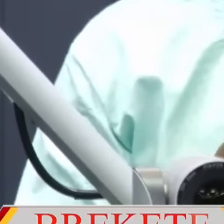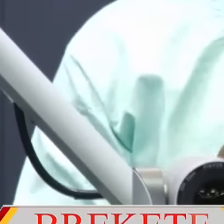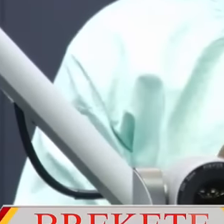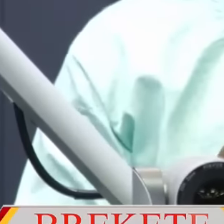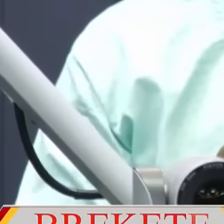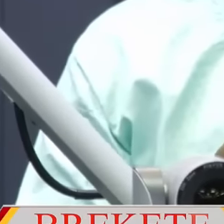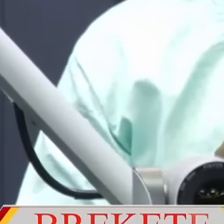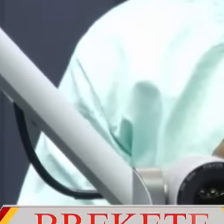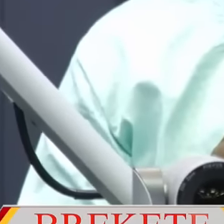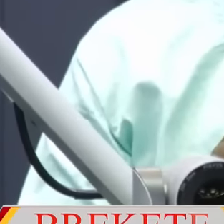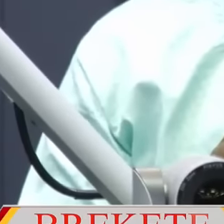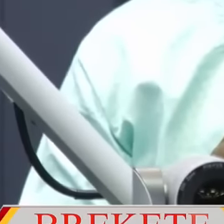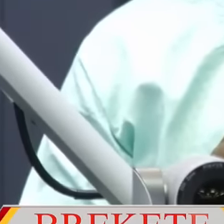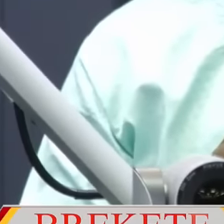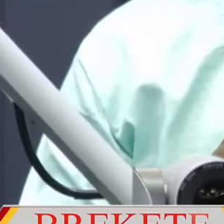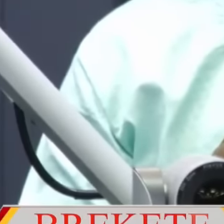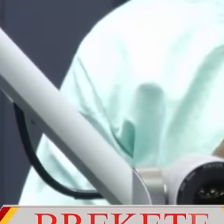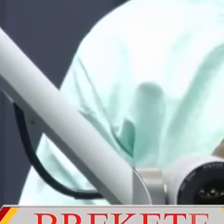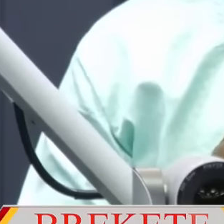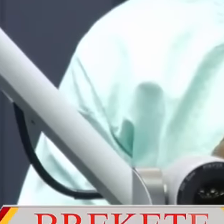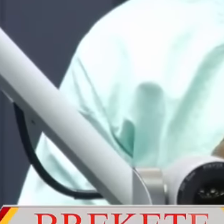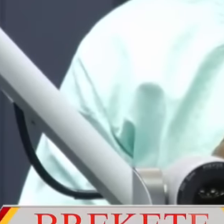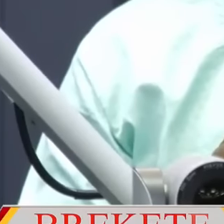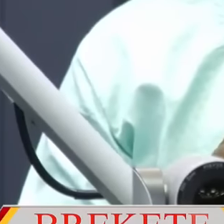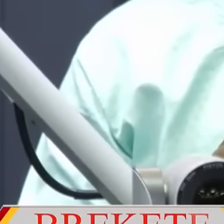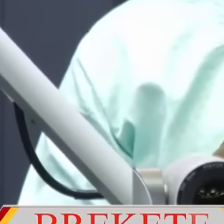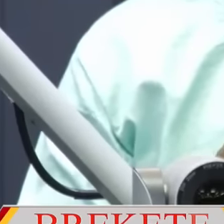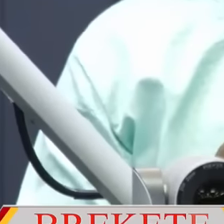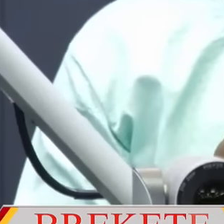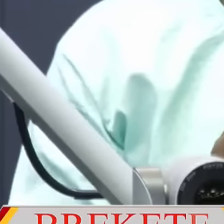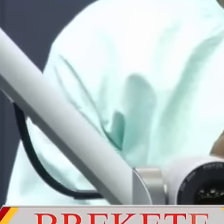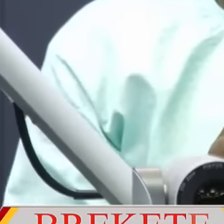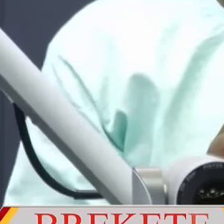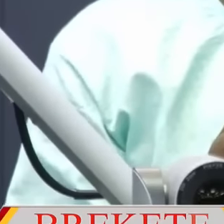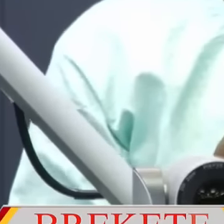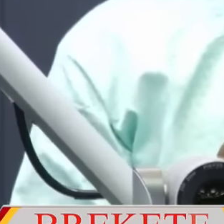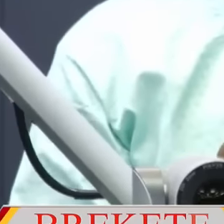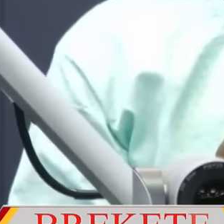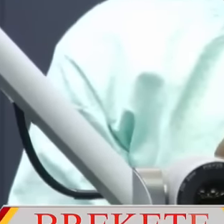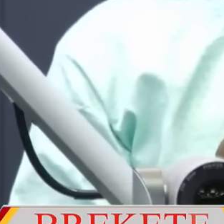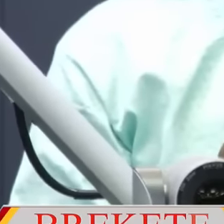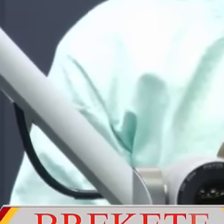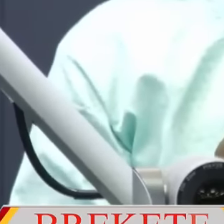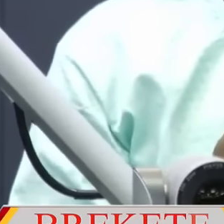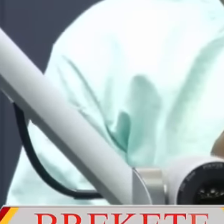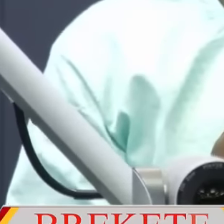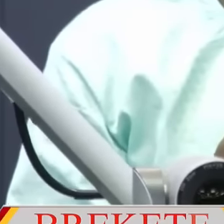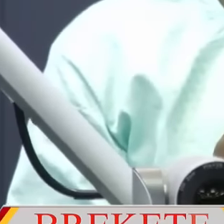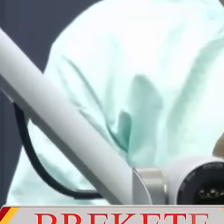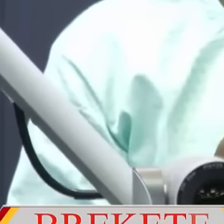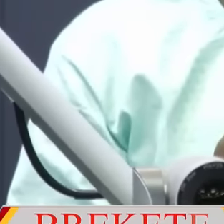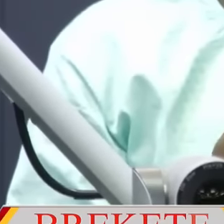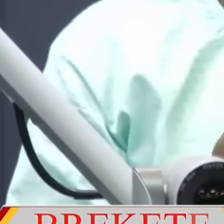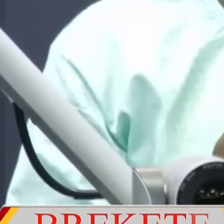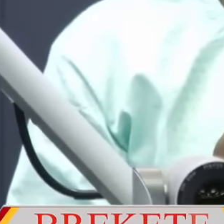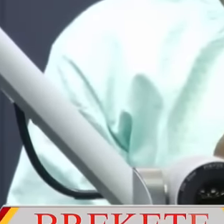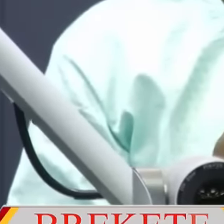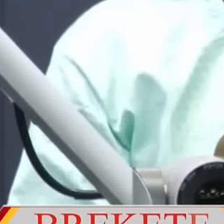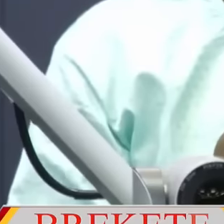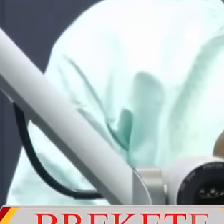ita in je da abun nan yake suka ce ba ta nan tana makaranta su kudu sai na ce to a bani